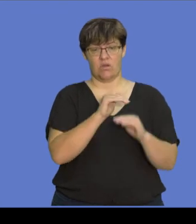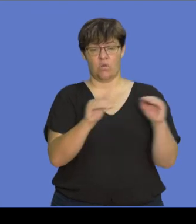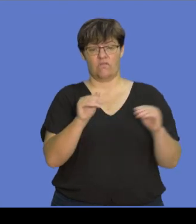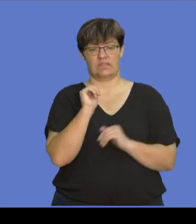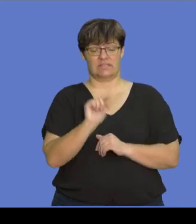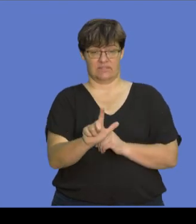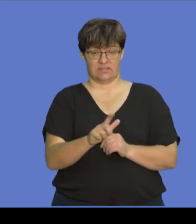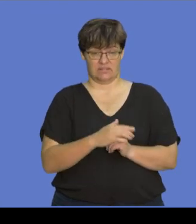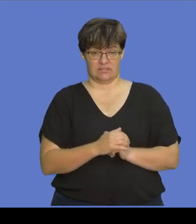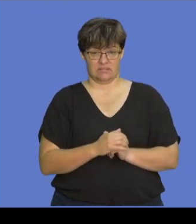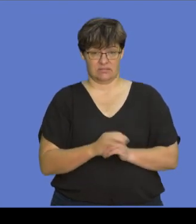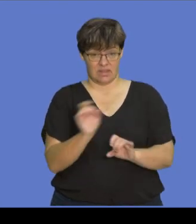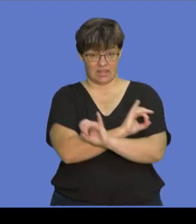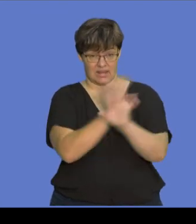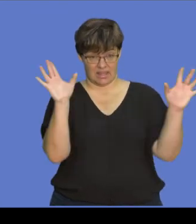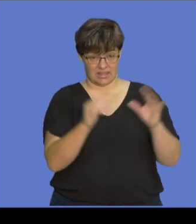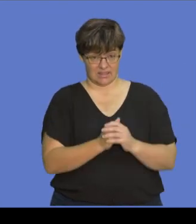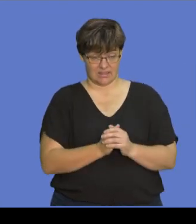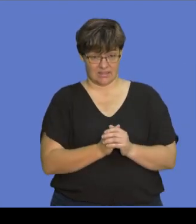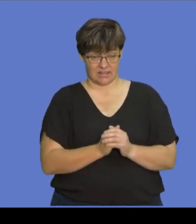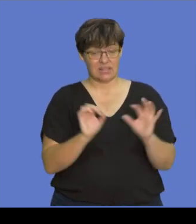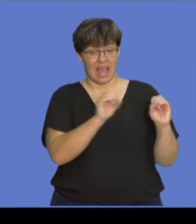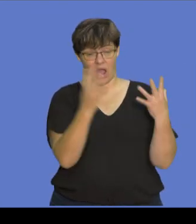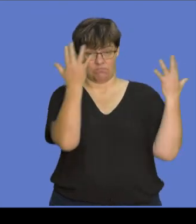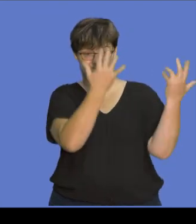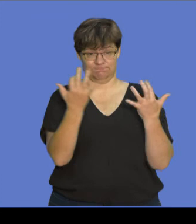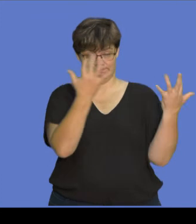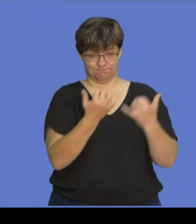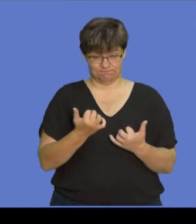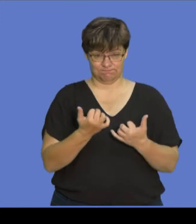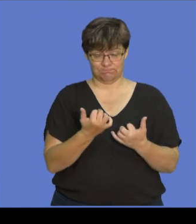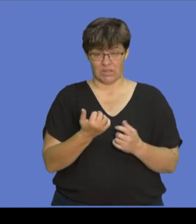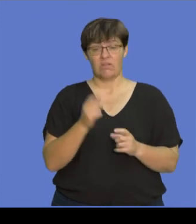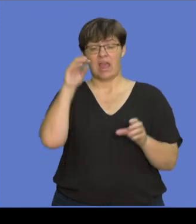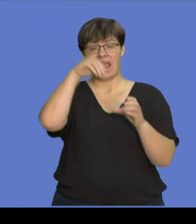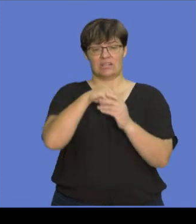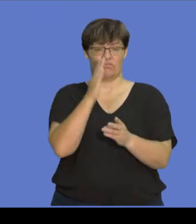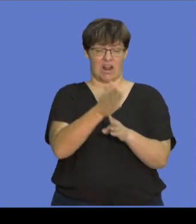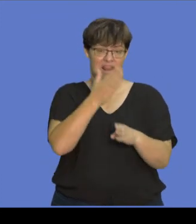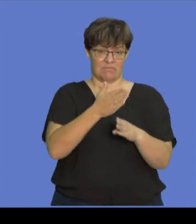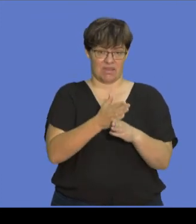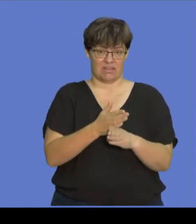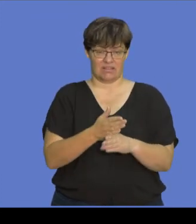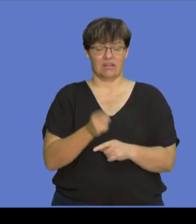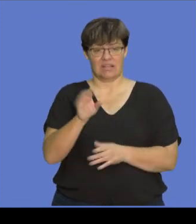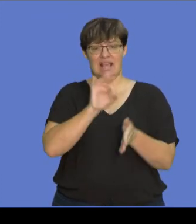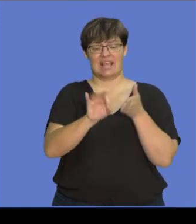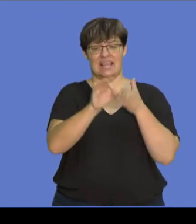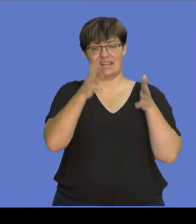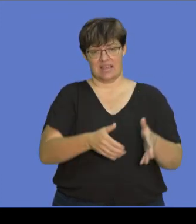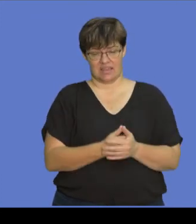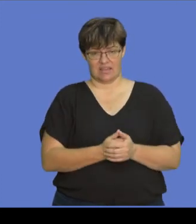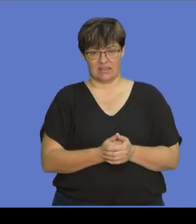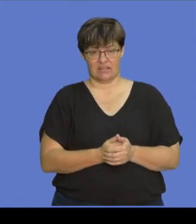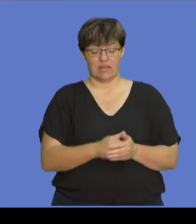5/7. Clear? So that's how you calculate your indirect labor, and that was the cleaner. So you take the